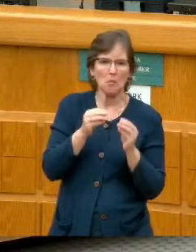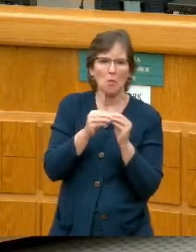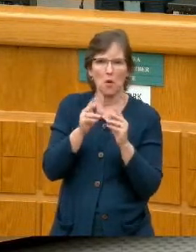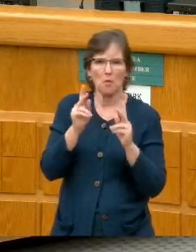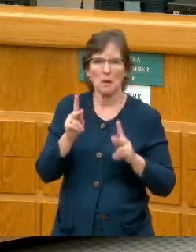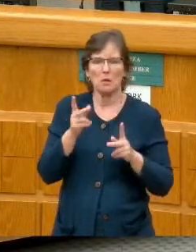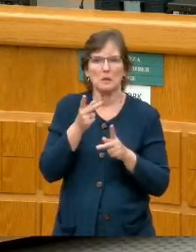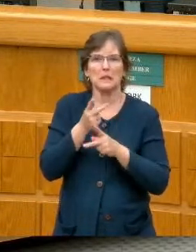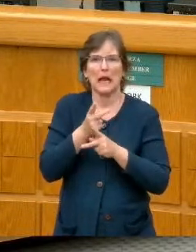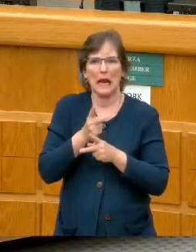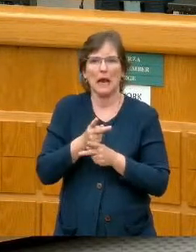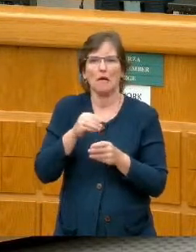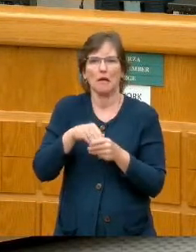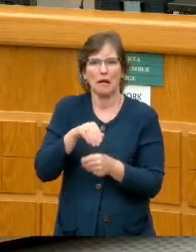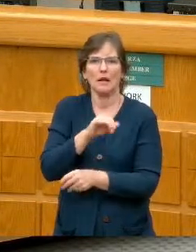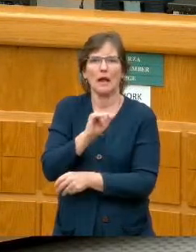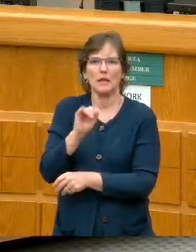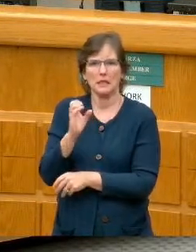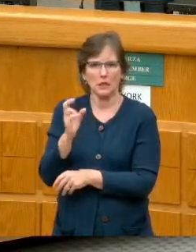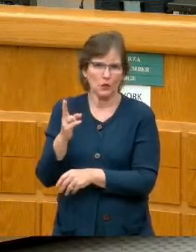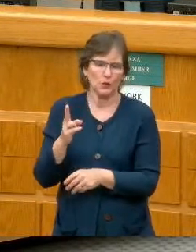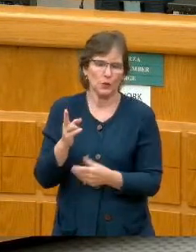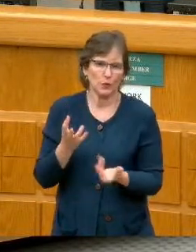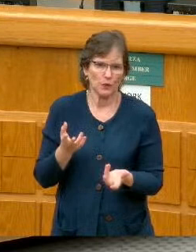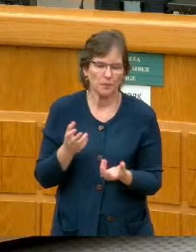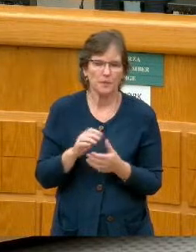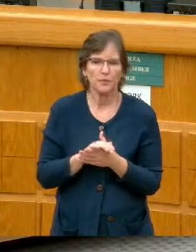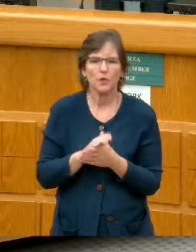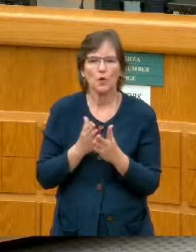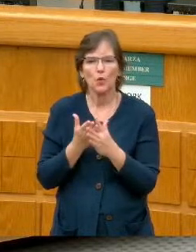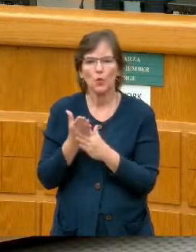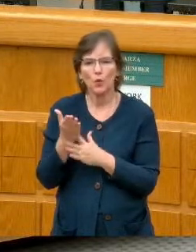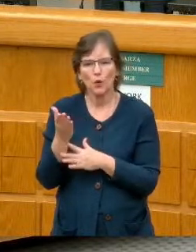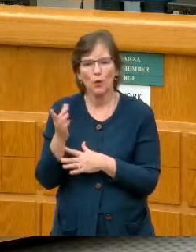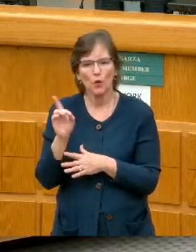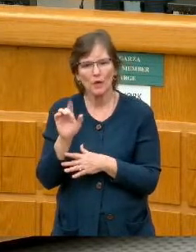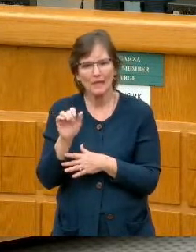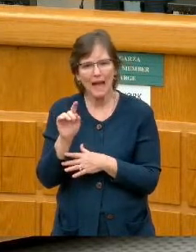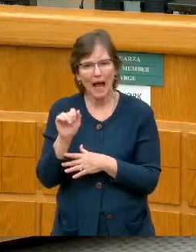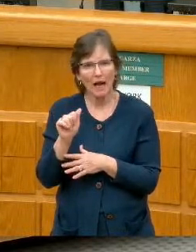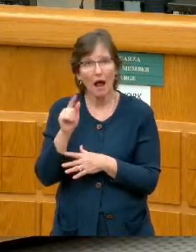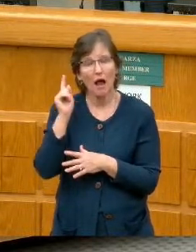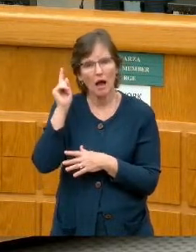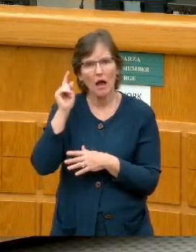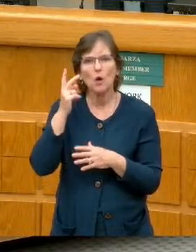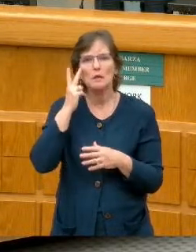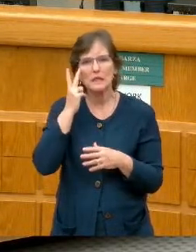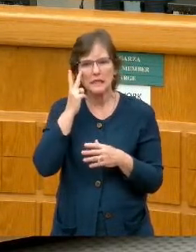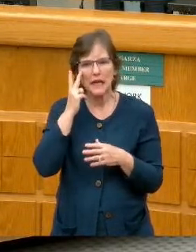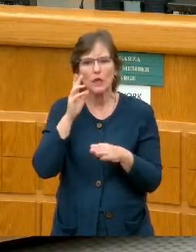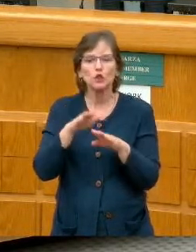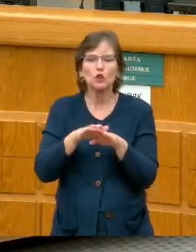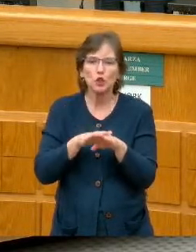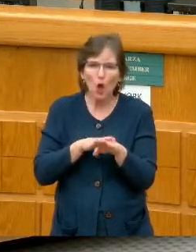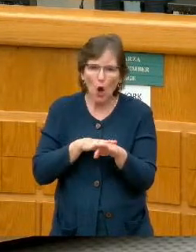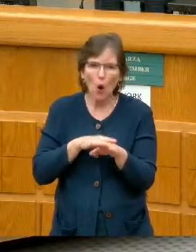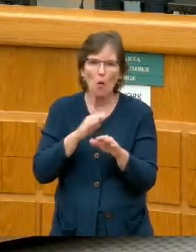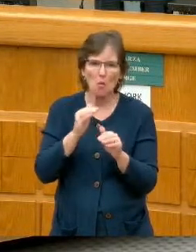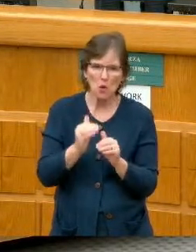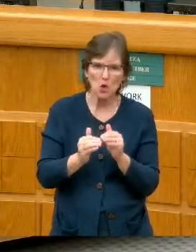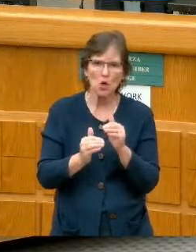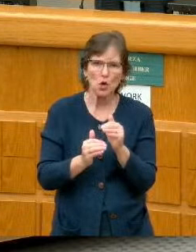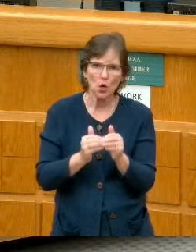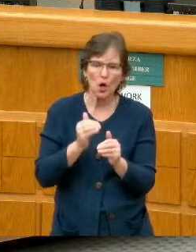direction. If we draw a fit line through this data, we can see that we are slowly but surely progressing towards